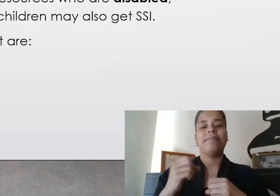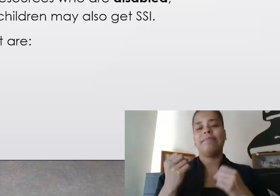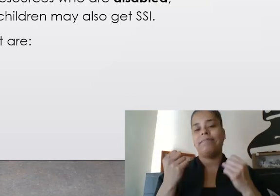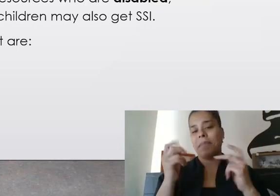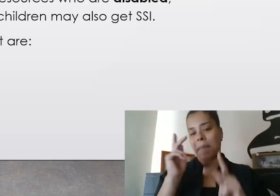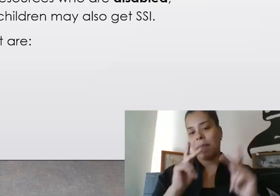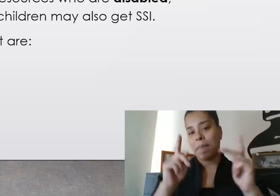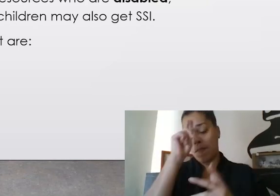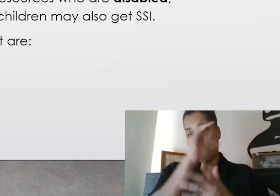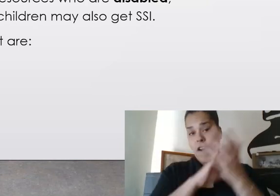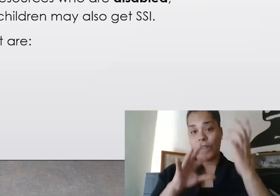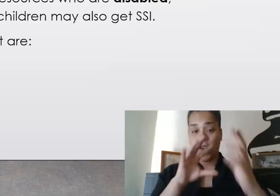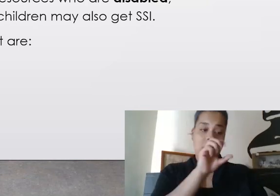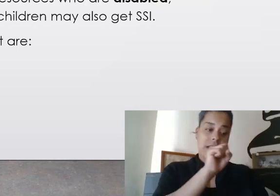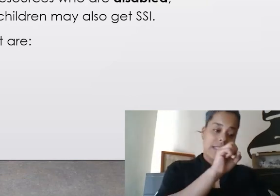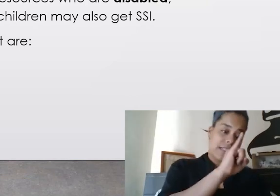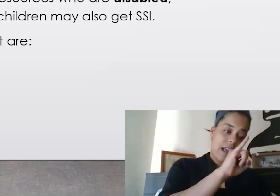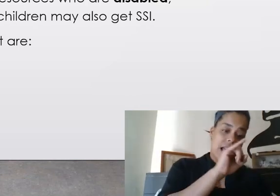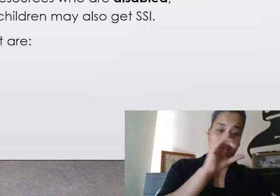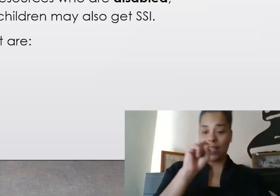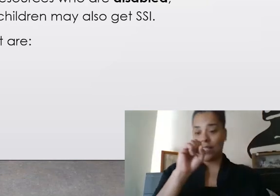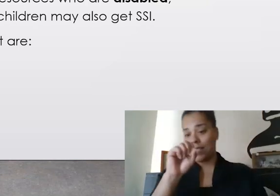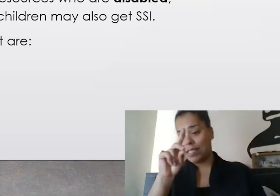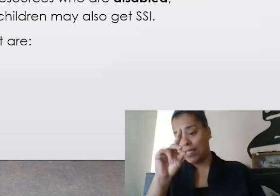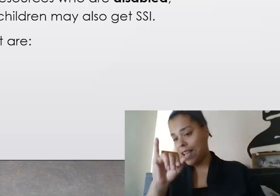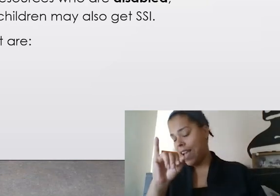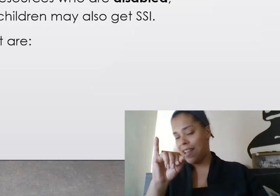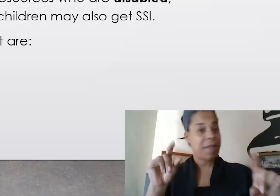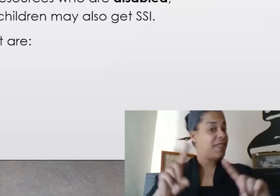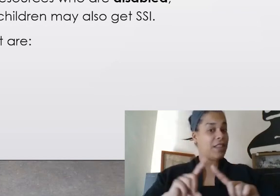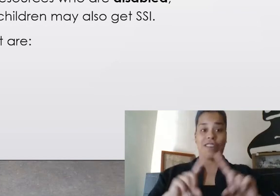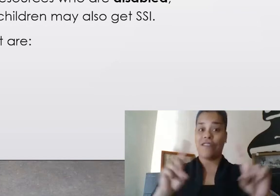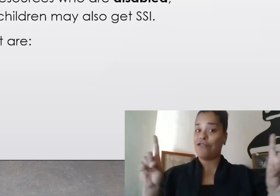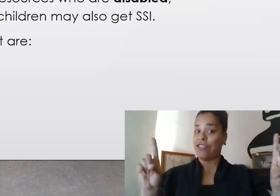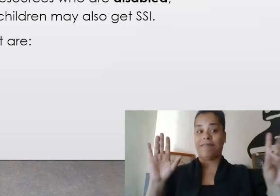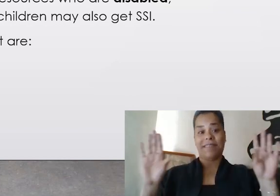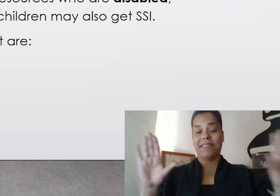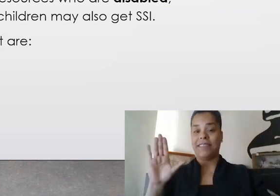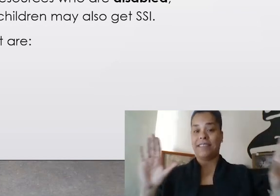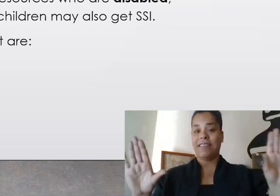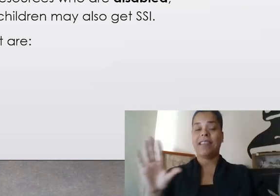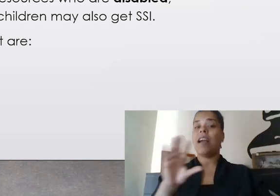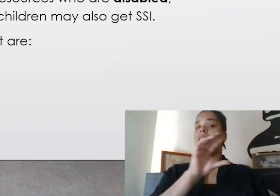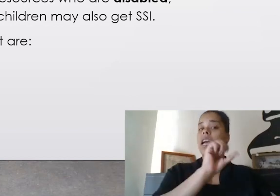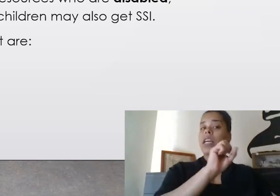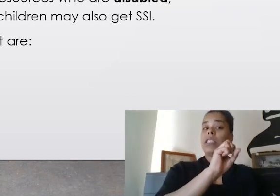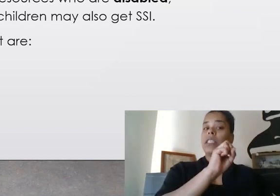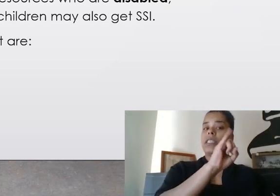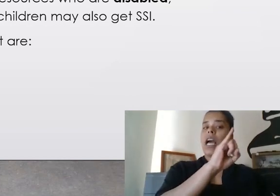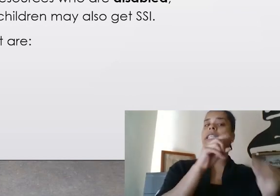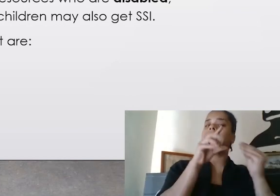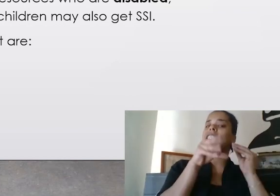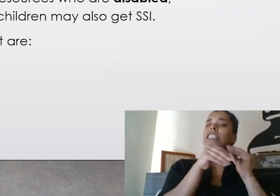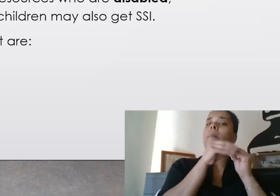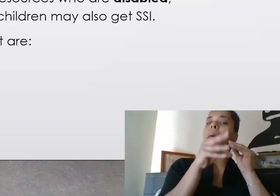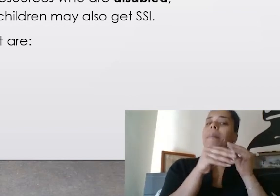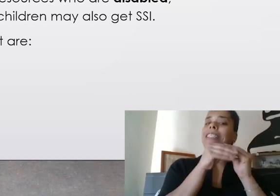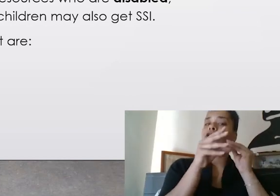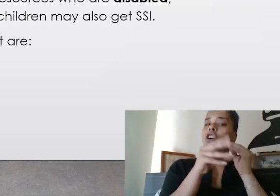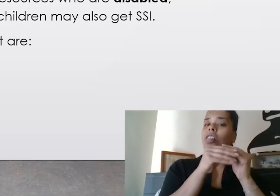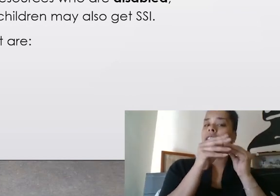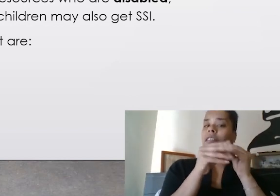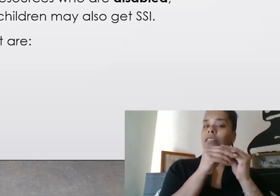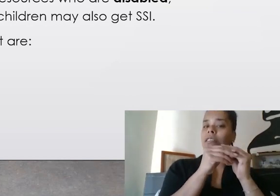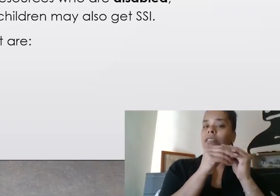with SSDI, but they're very distinct benefits. SSI stands for Supplemental Security Income.